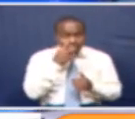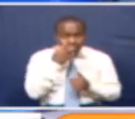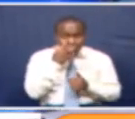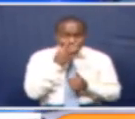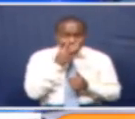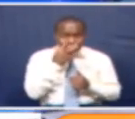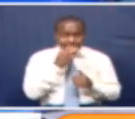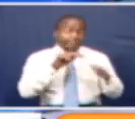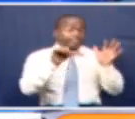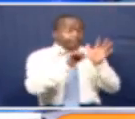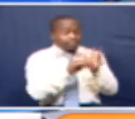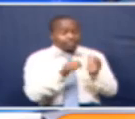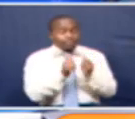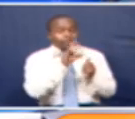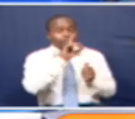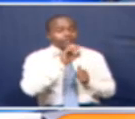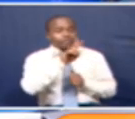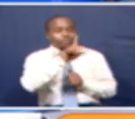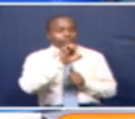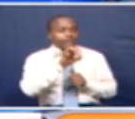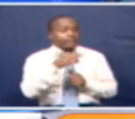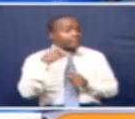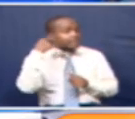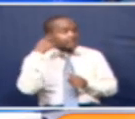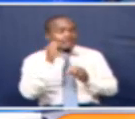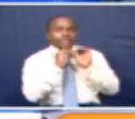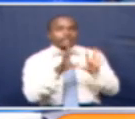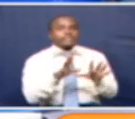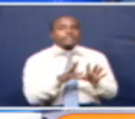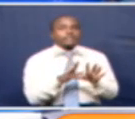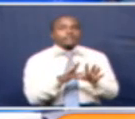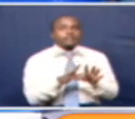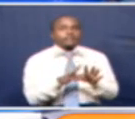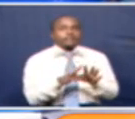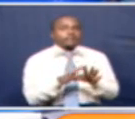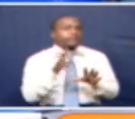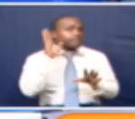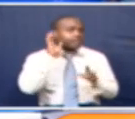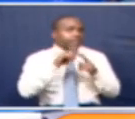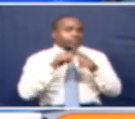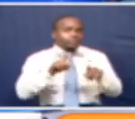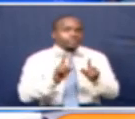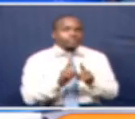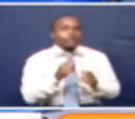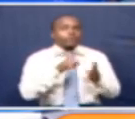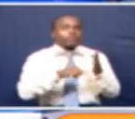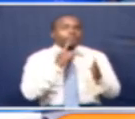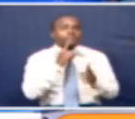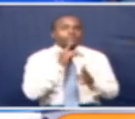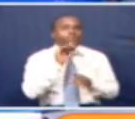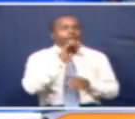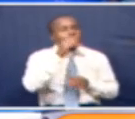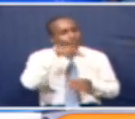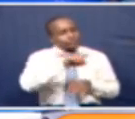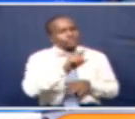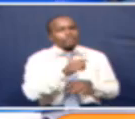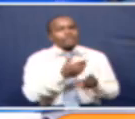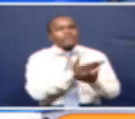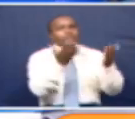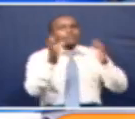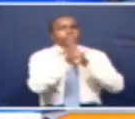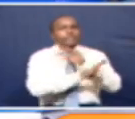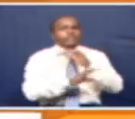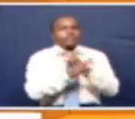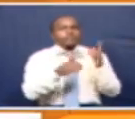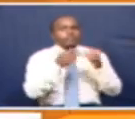The problem with Duale is not listening to what I'm saying. You have to be factual. He's listening to himself. What I'm saying is ask yourself across the country, go to